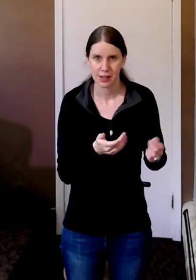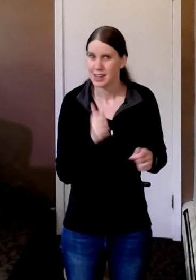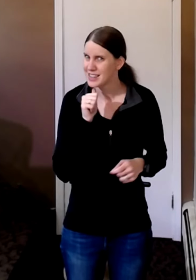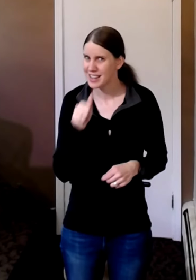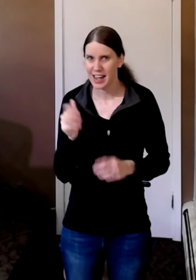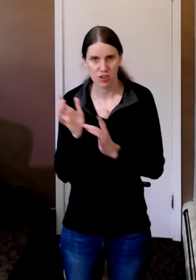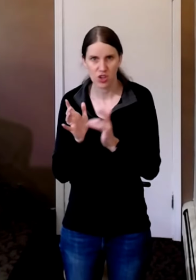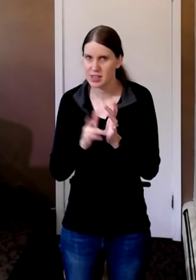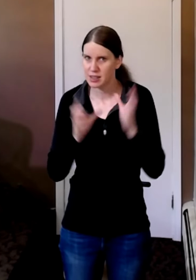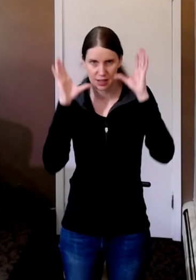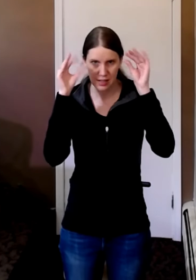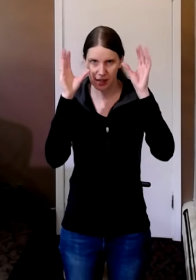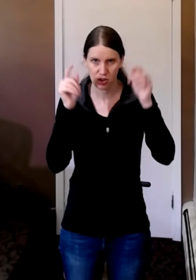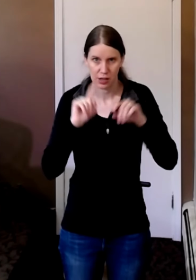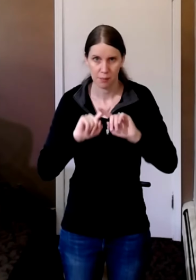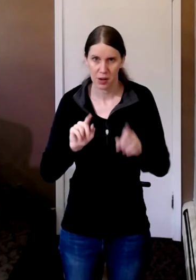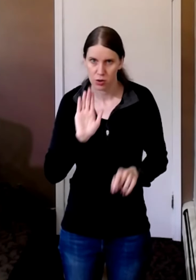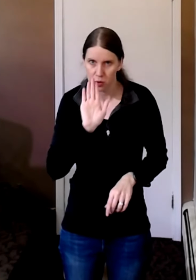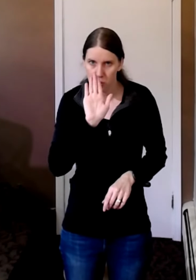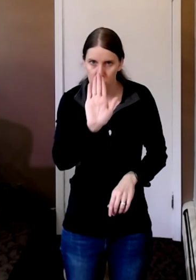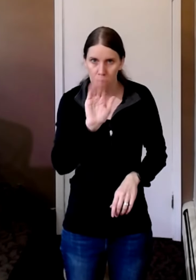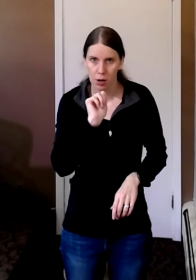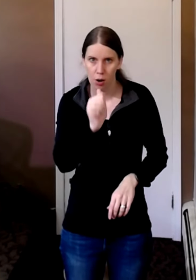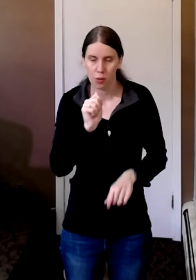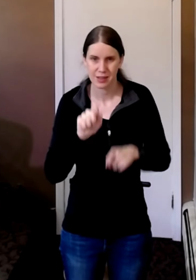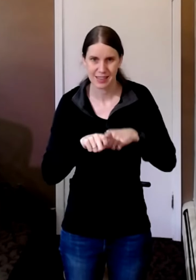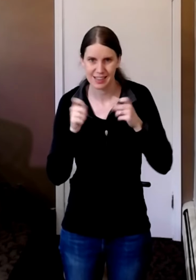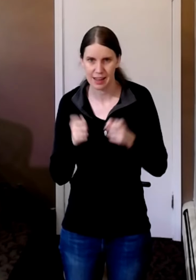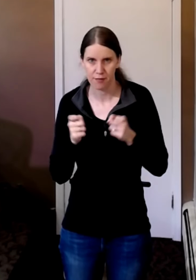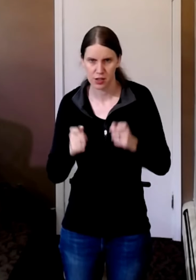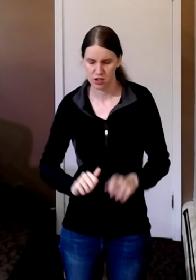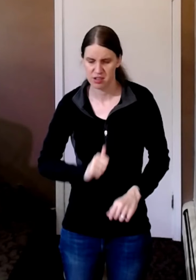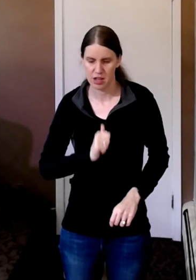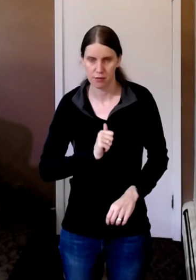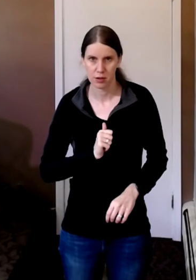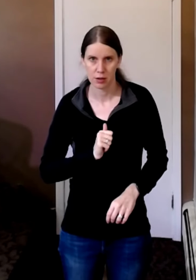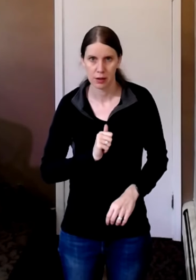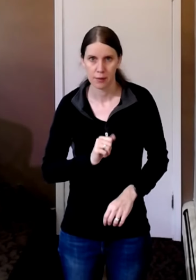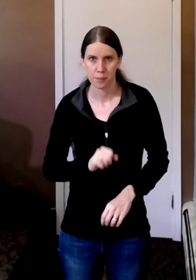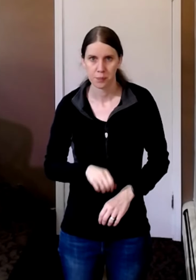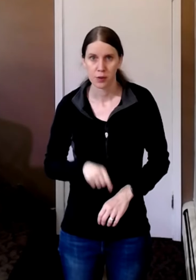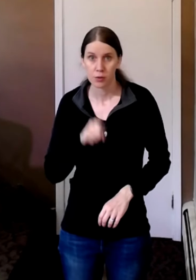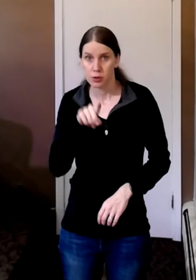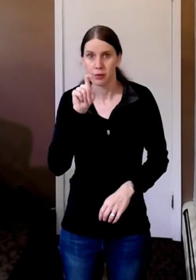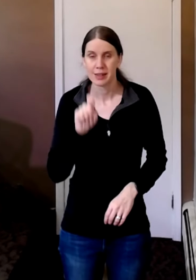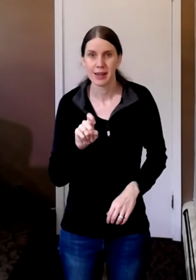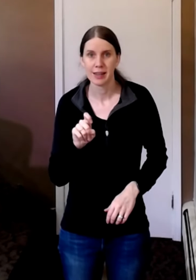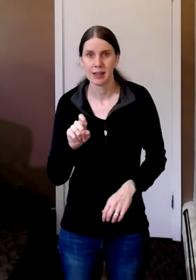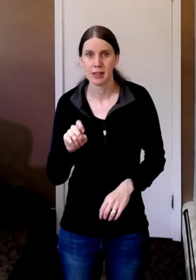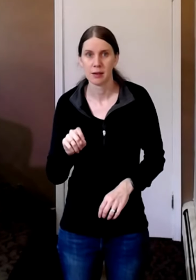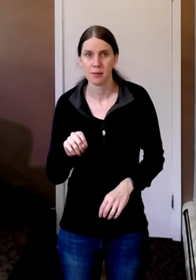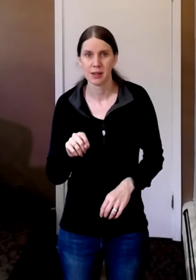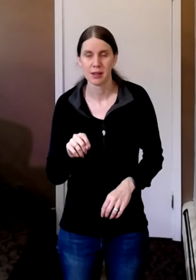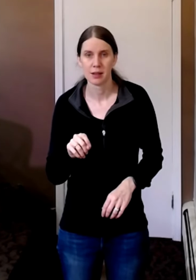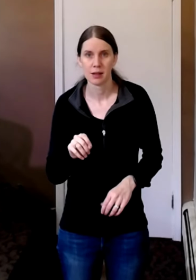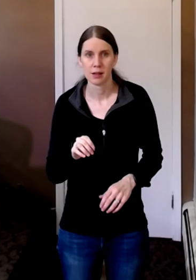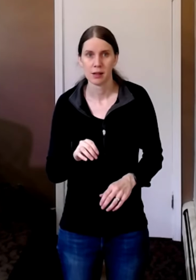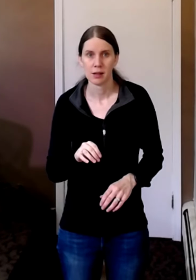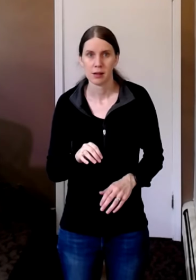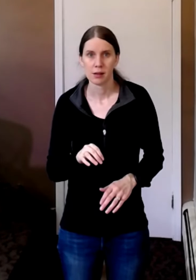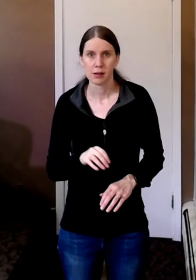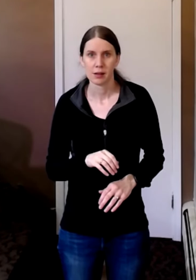Jesus teaching this, it is your own sinfulness. It is your own selfishness. Be ye also enlarged.